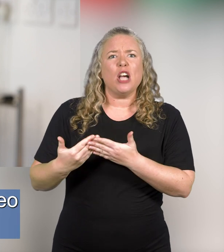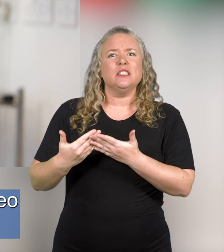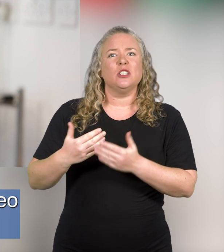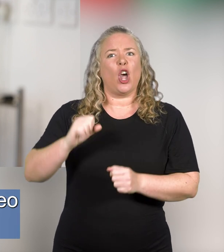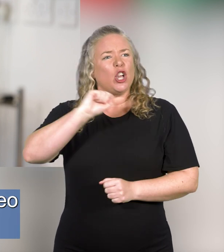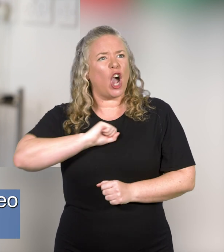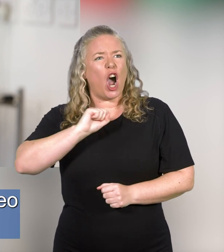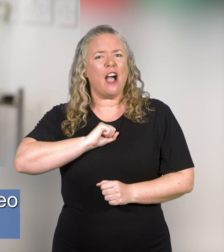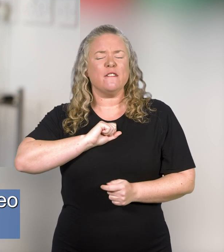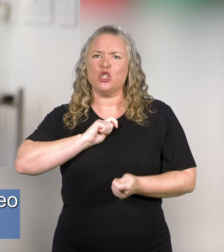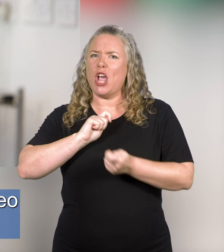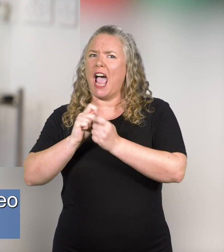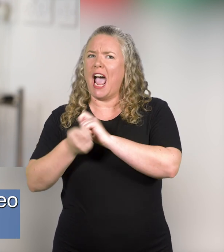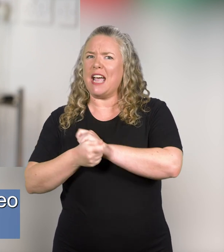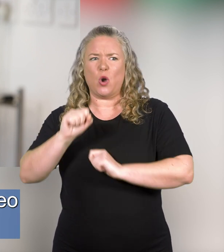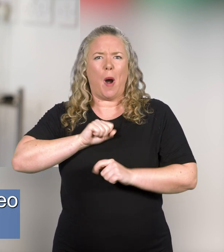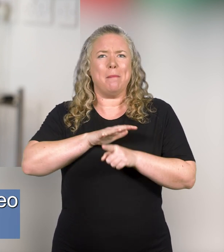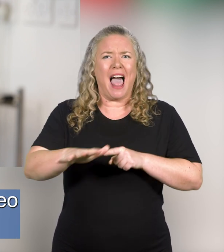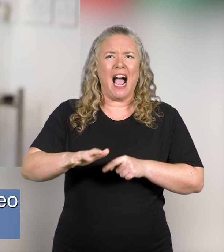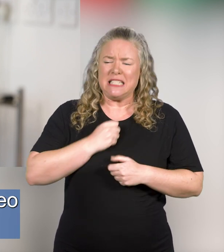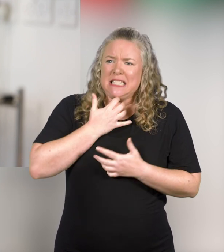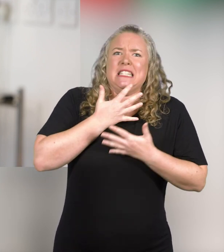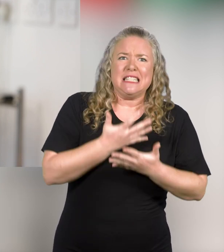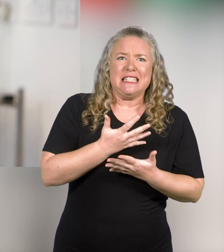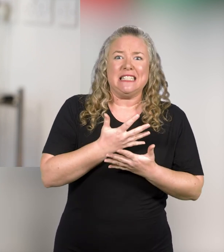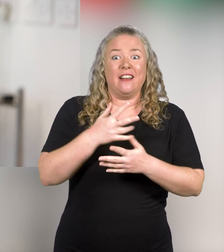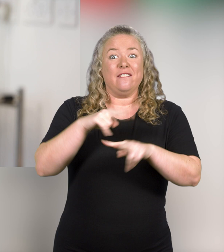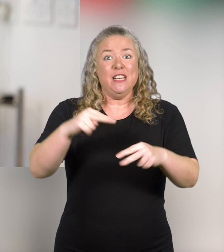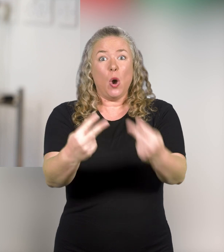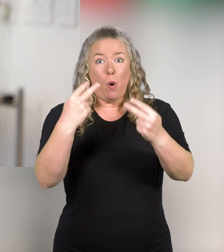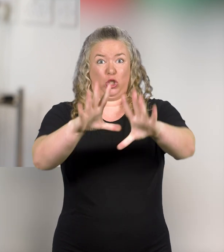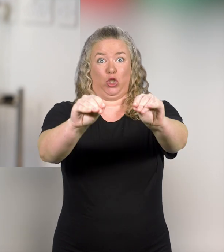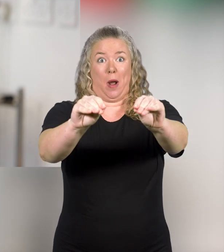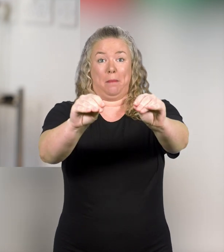or coughing up blood, stop watching the video and make an appointment with your GP.